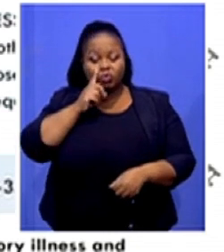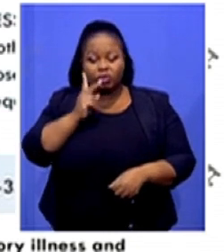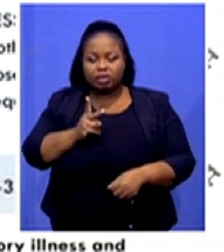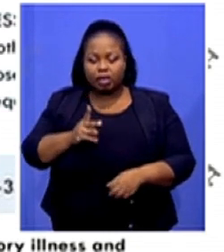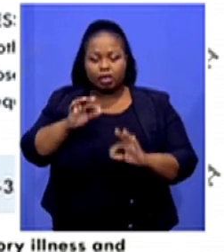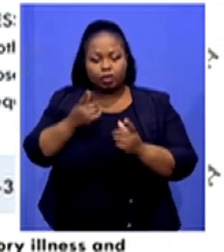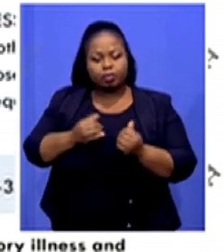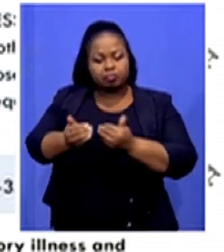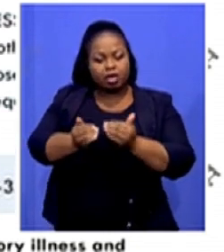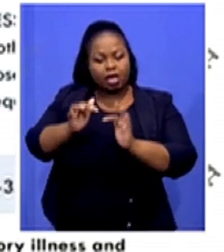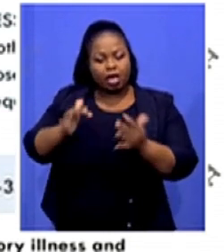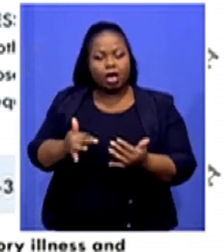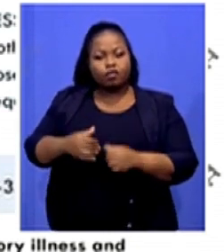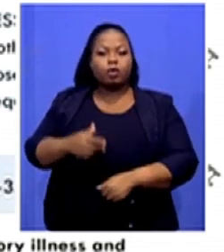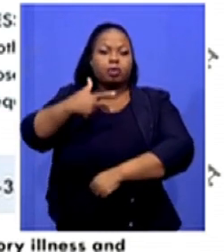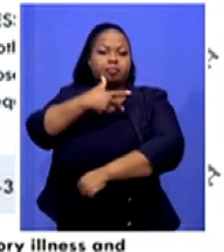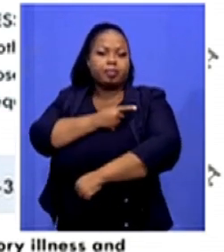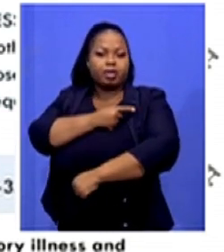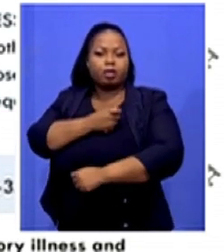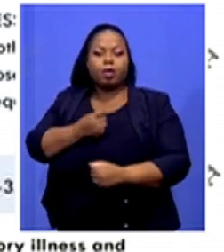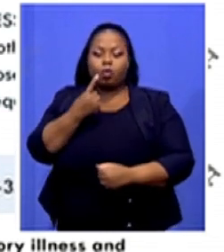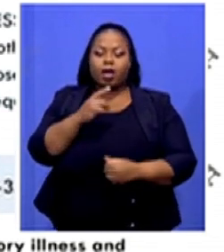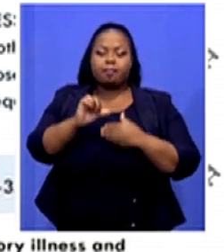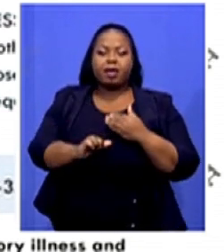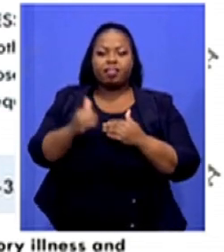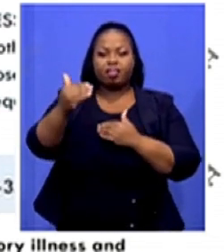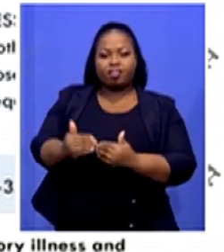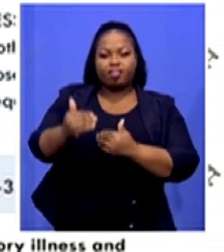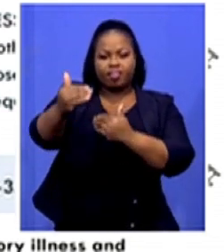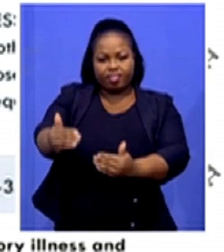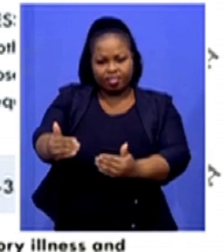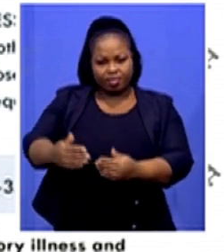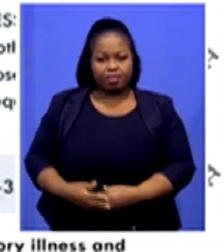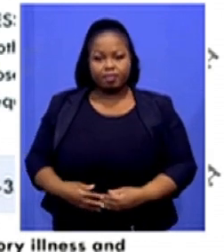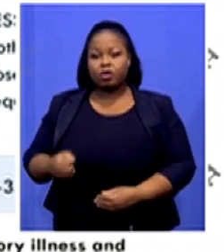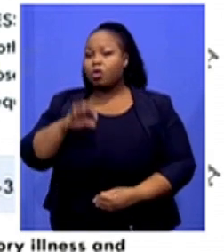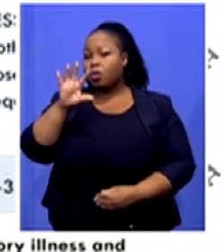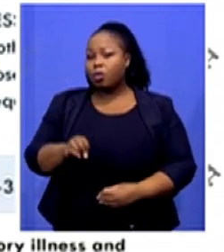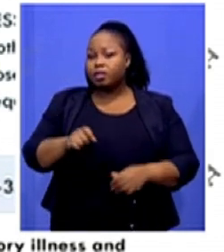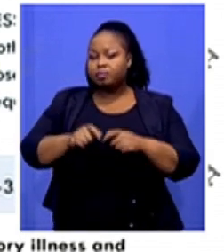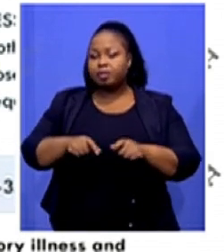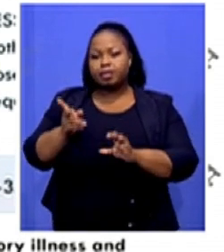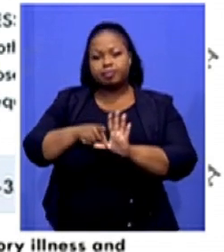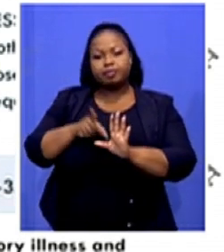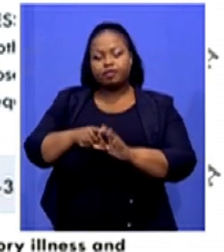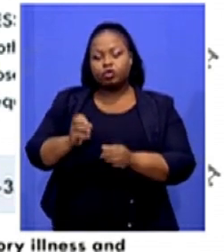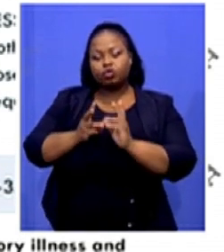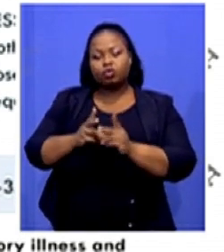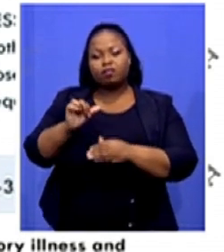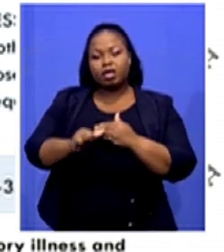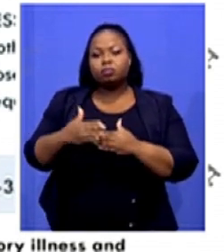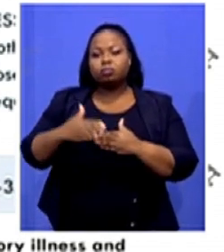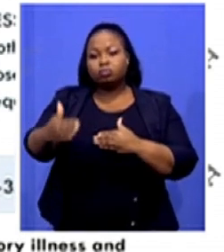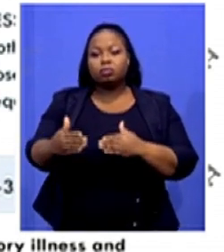spaced 1 month apart. All of these participants will be followed up for 12 months, including having calls every 2 weeks to assess